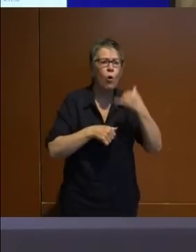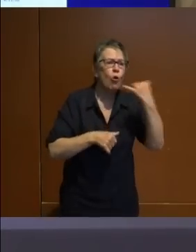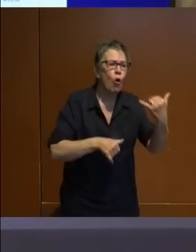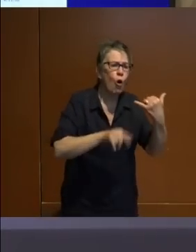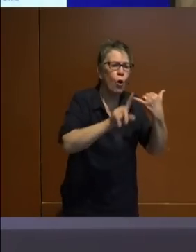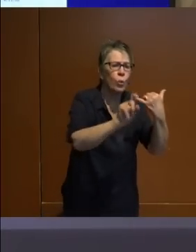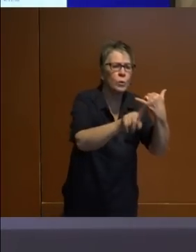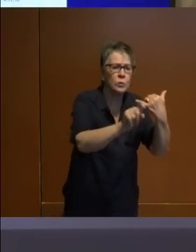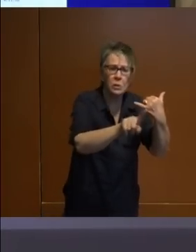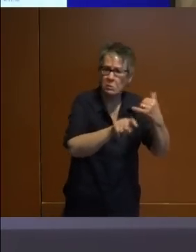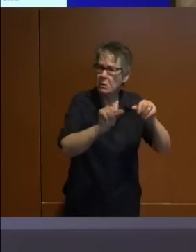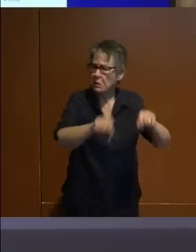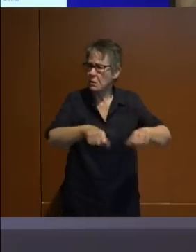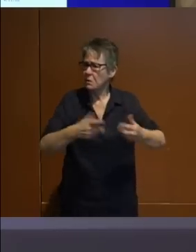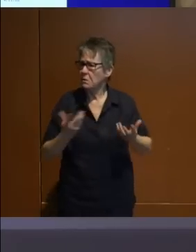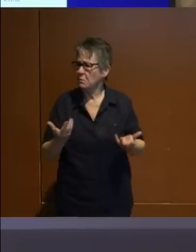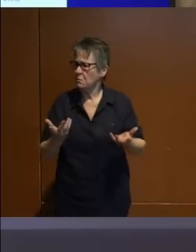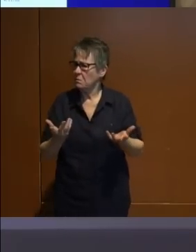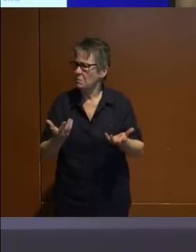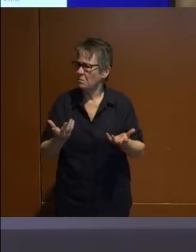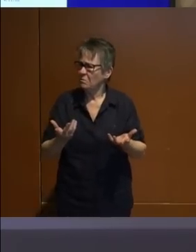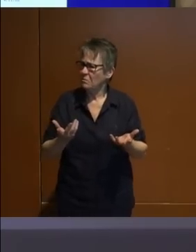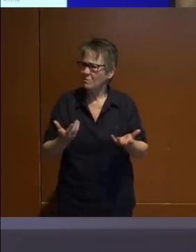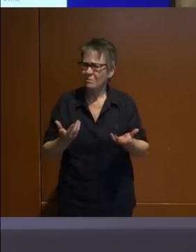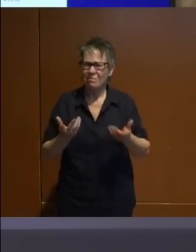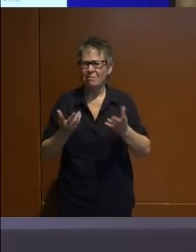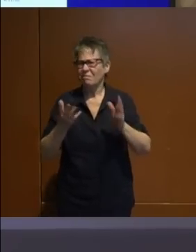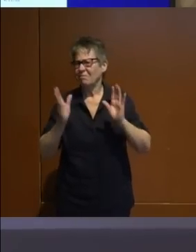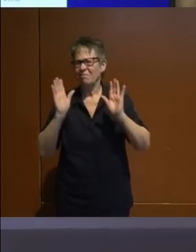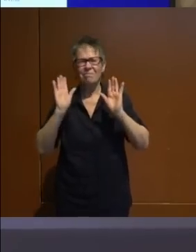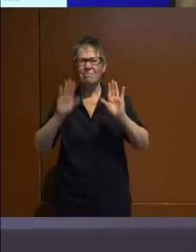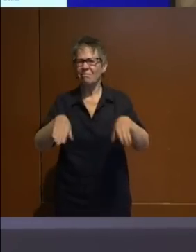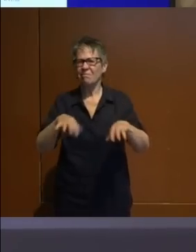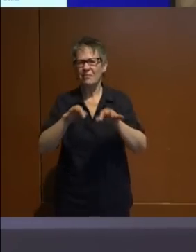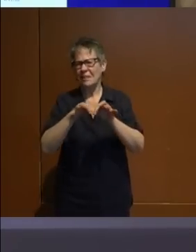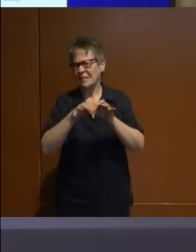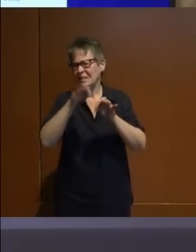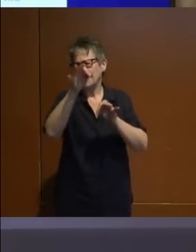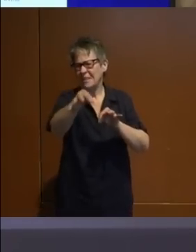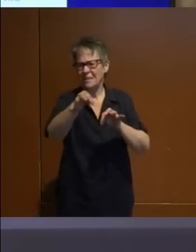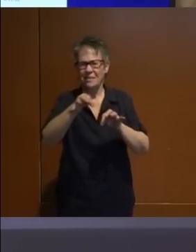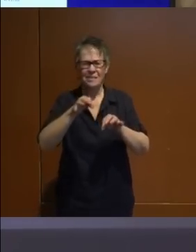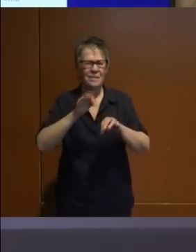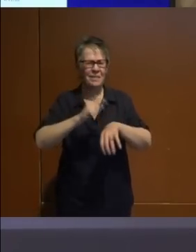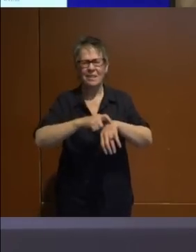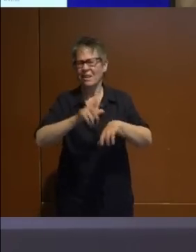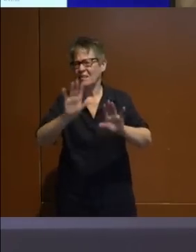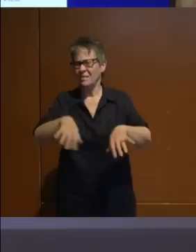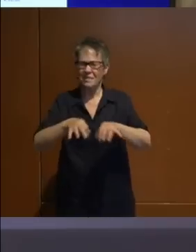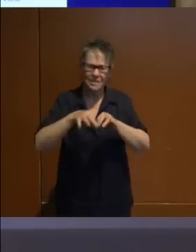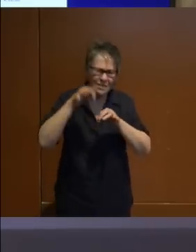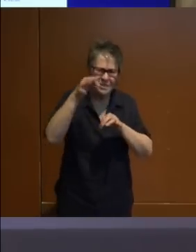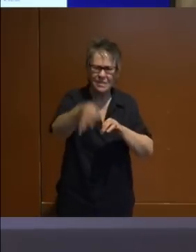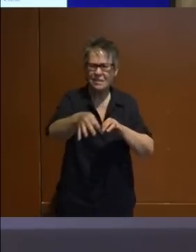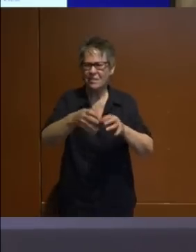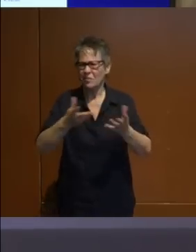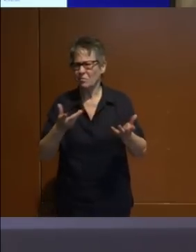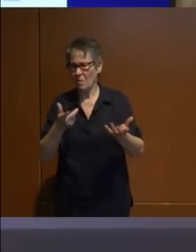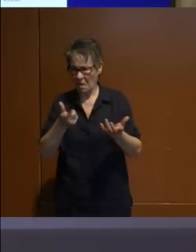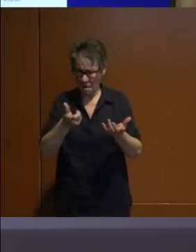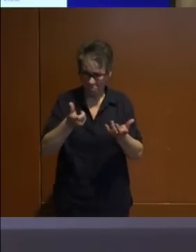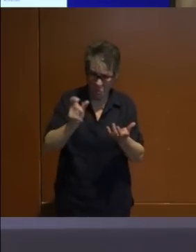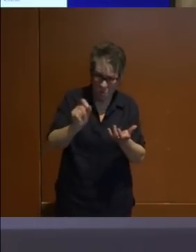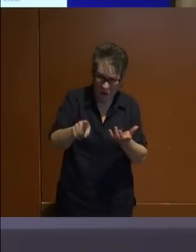stream, a phone number, extend the period, and no gatherings, I guess. And if they met that was my